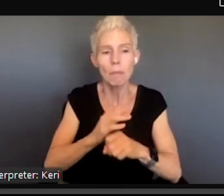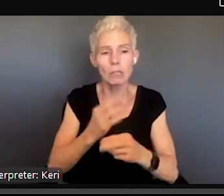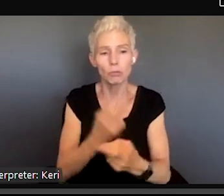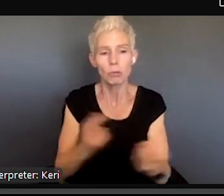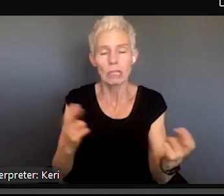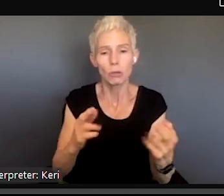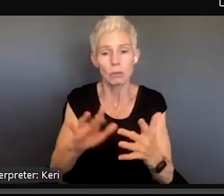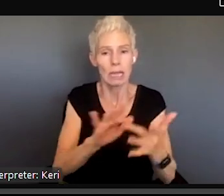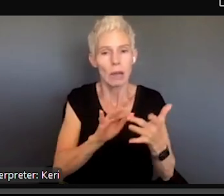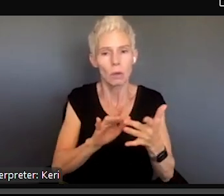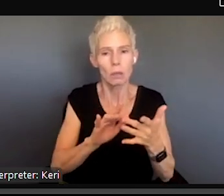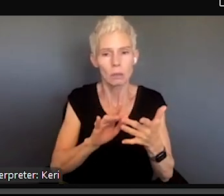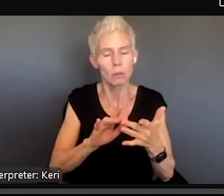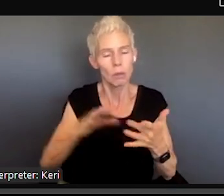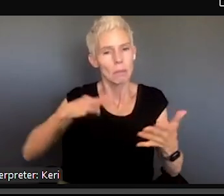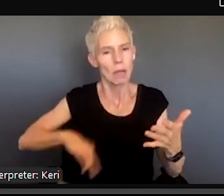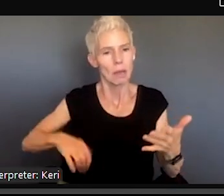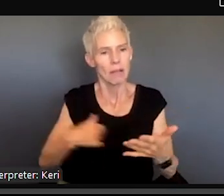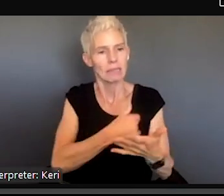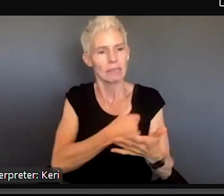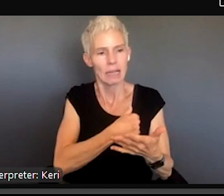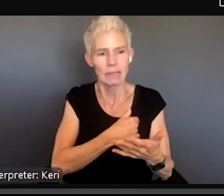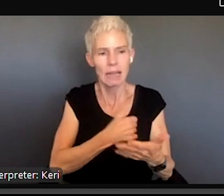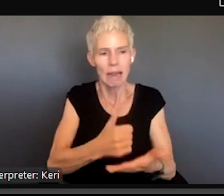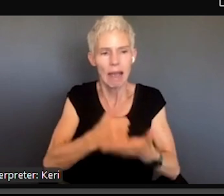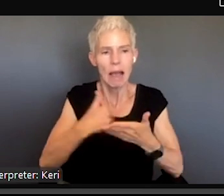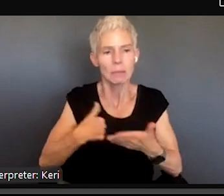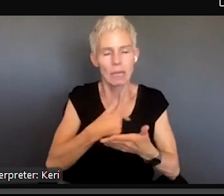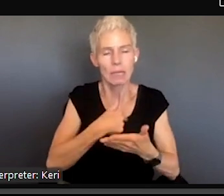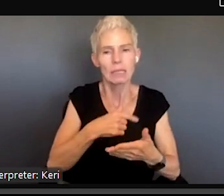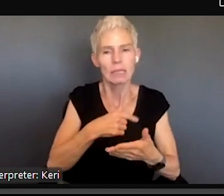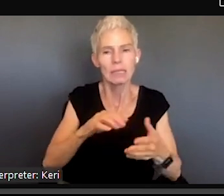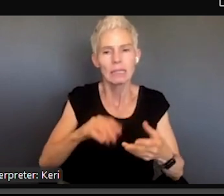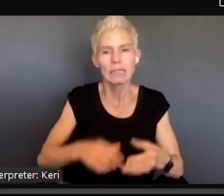in helping us, especially with call volumes.